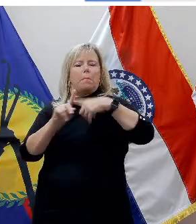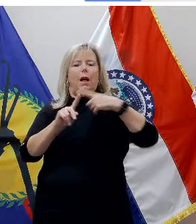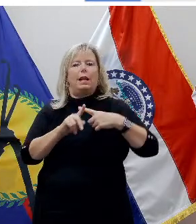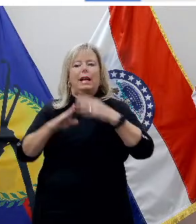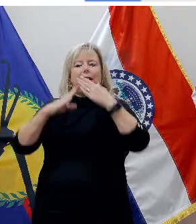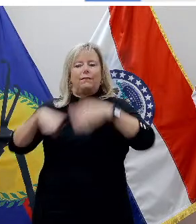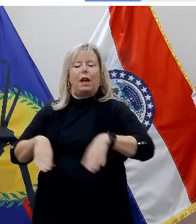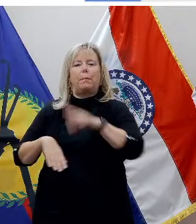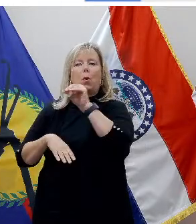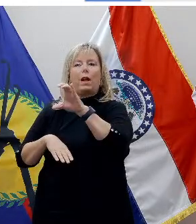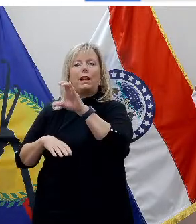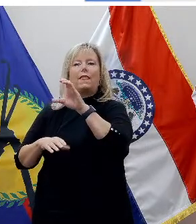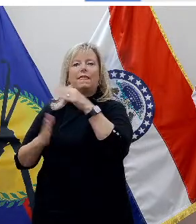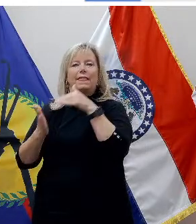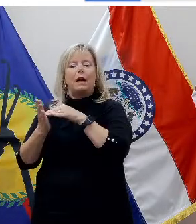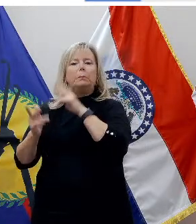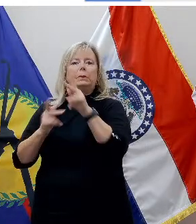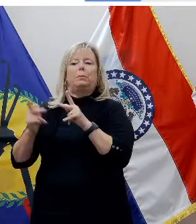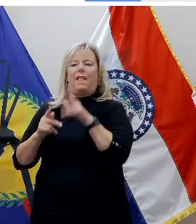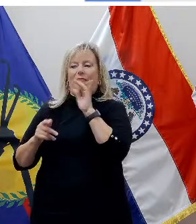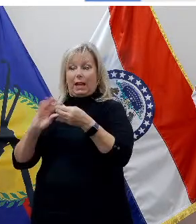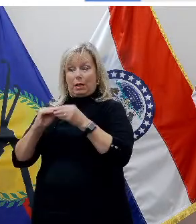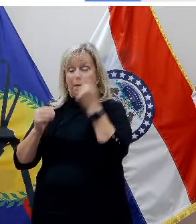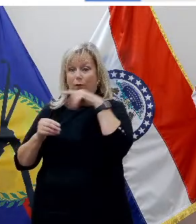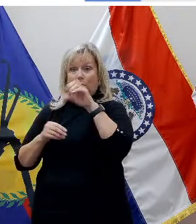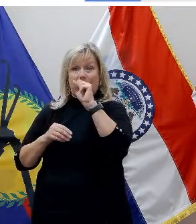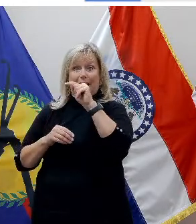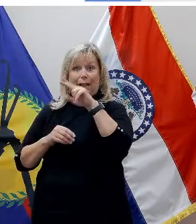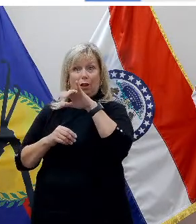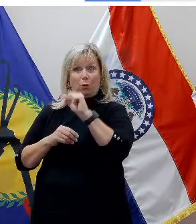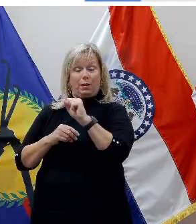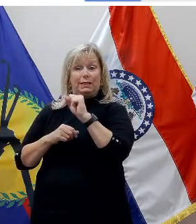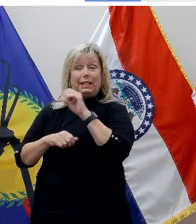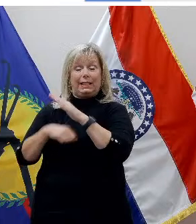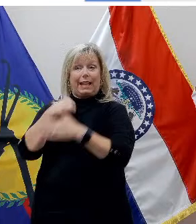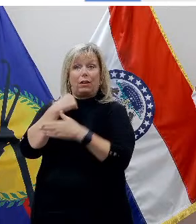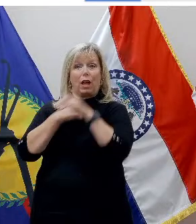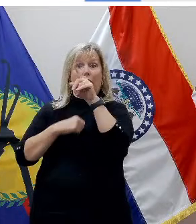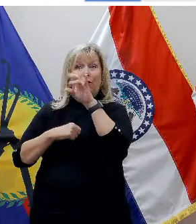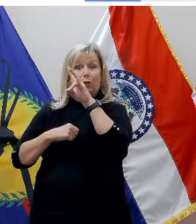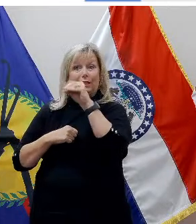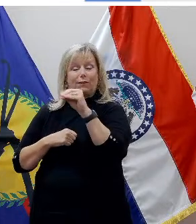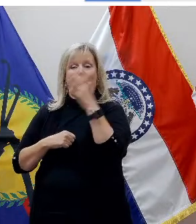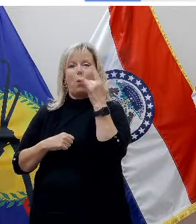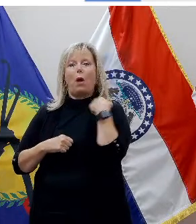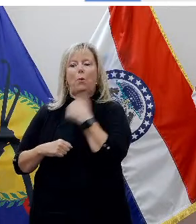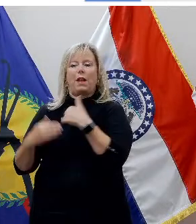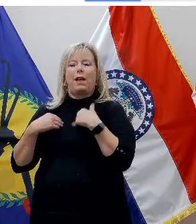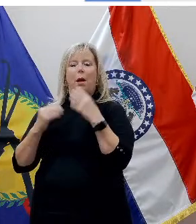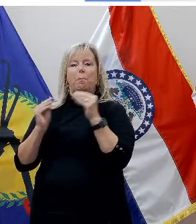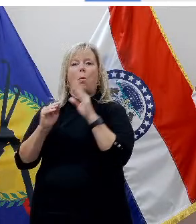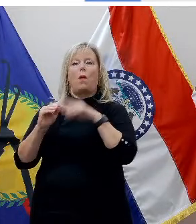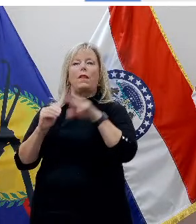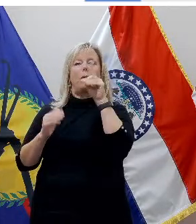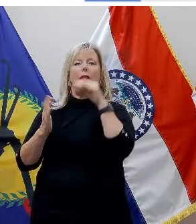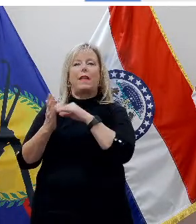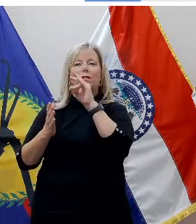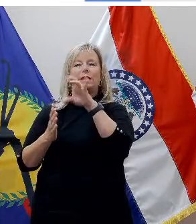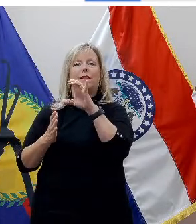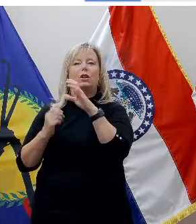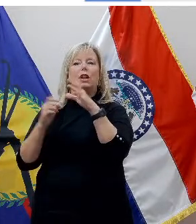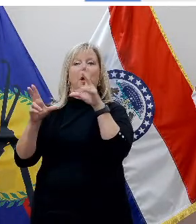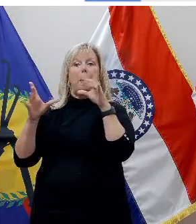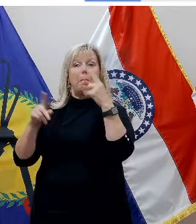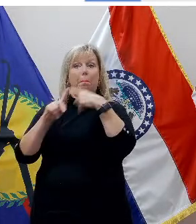divided by 100,000 residents. That number for St. Louis County is 170 because we've had over 1,700 cases in the last 7